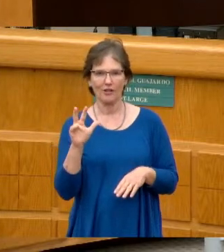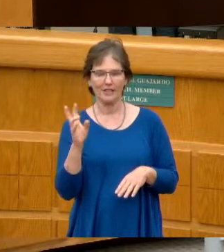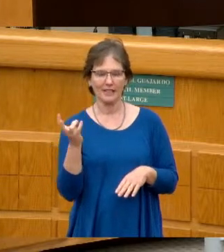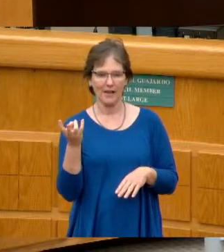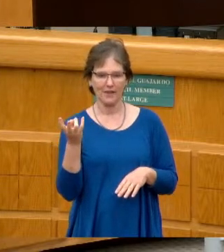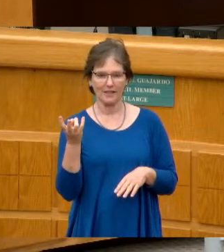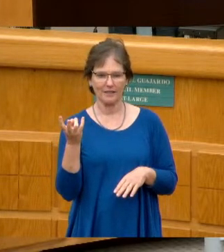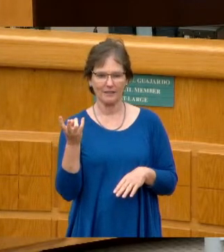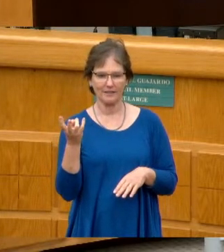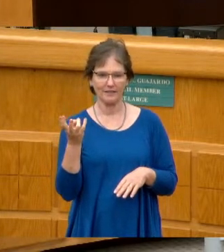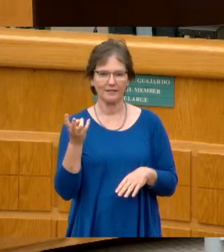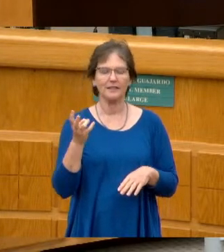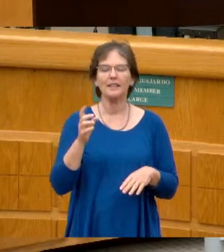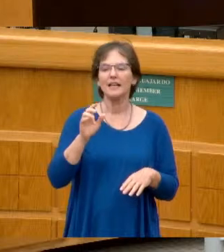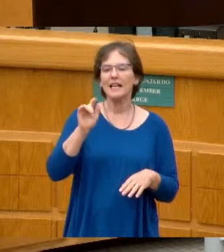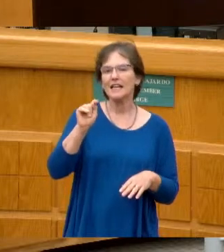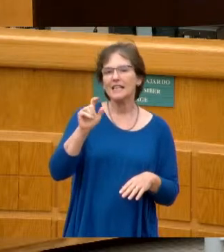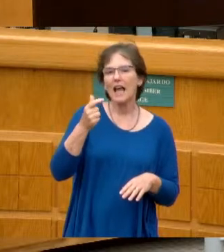So let's get started here.